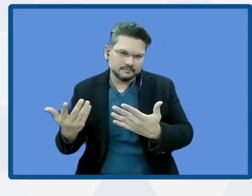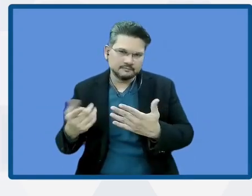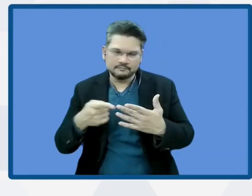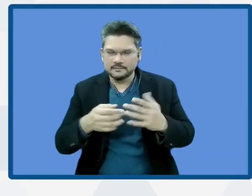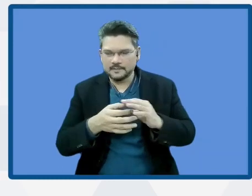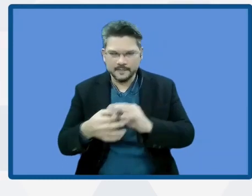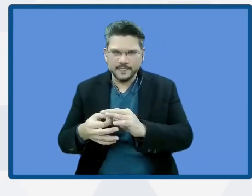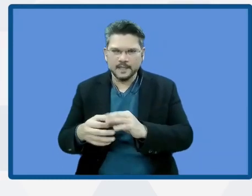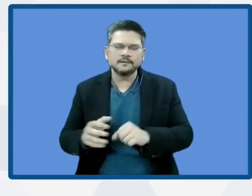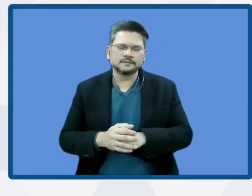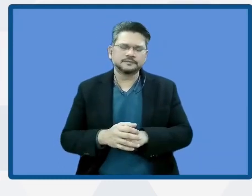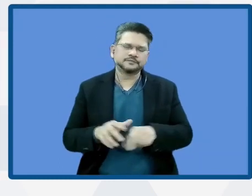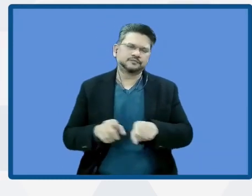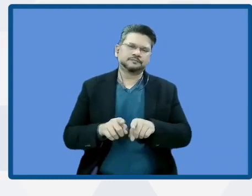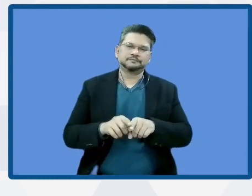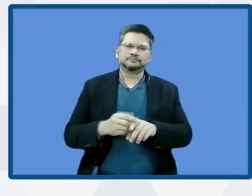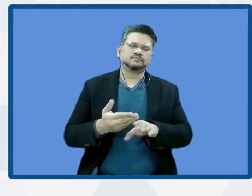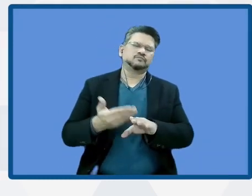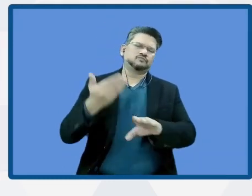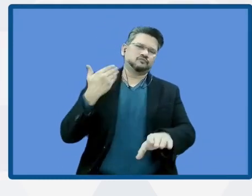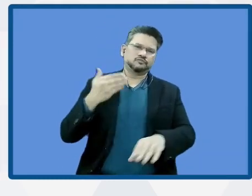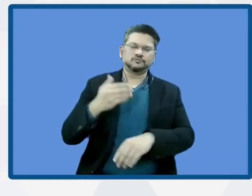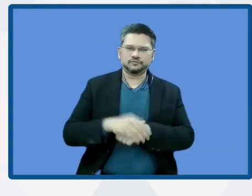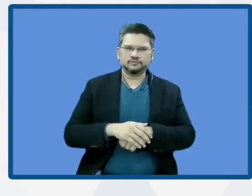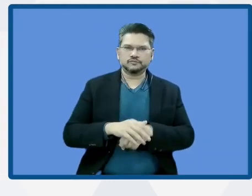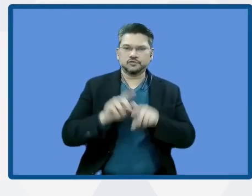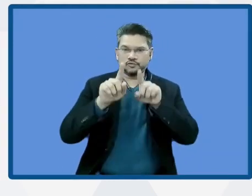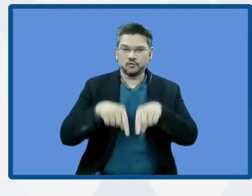Salvador on November 8th,